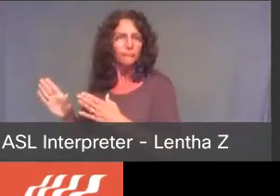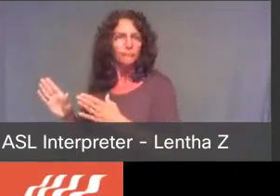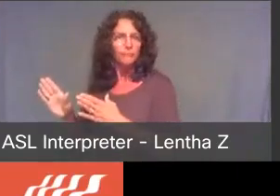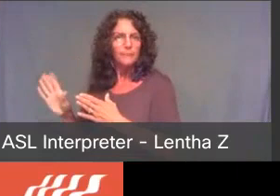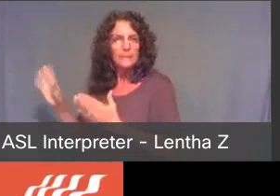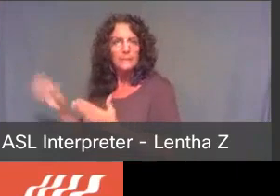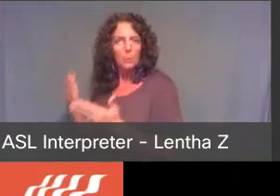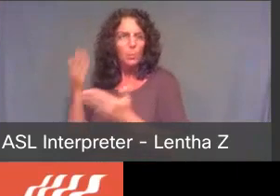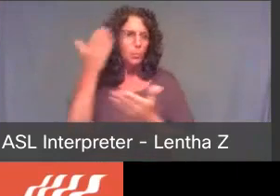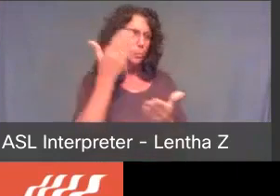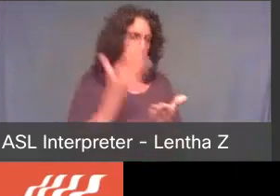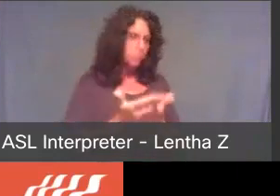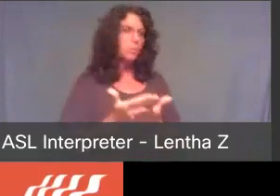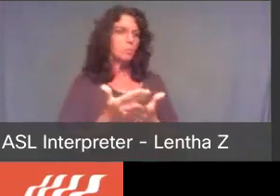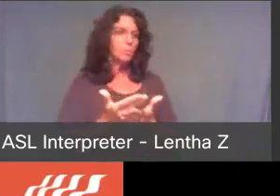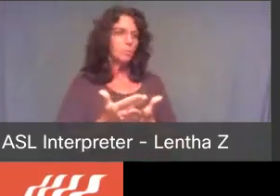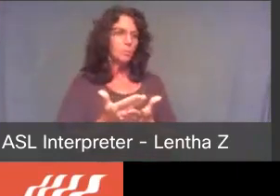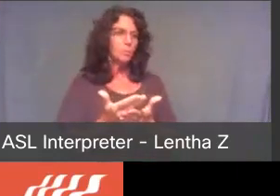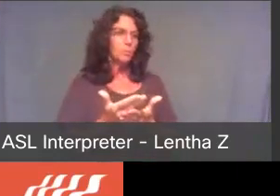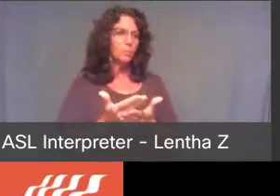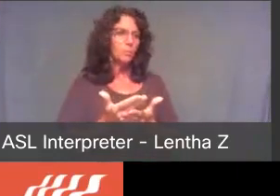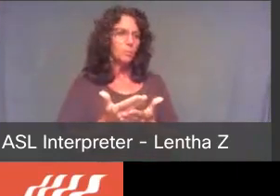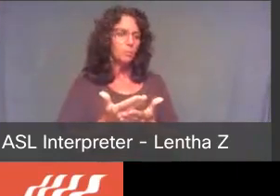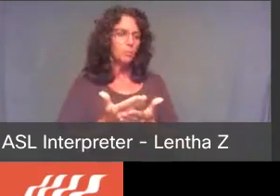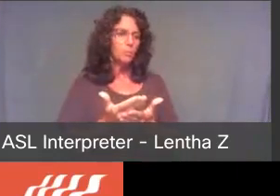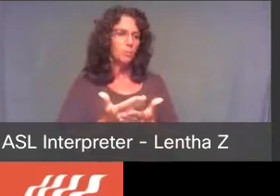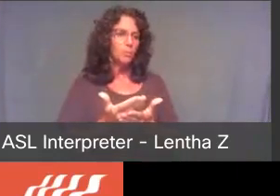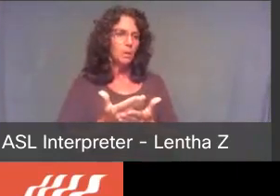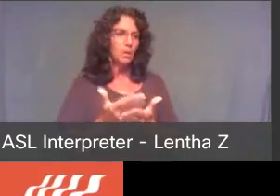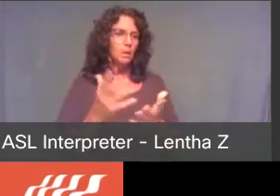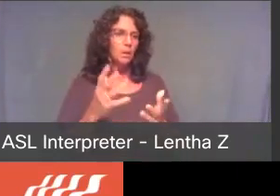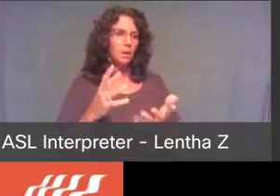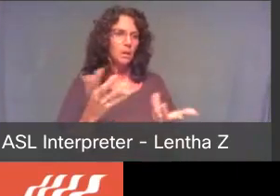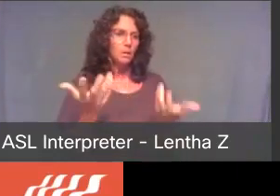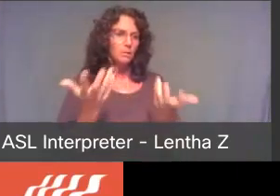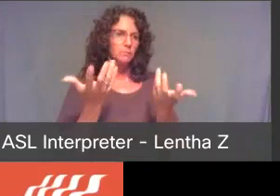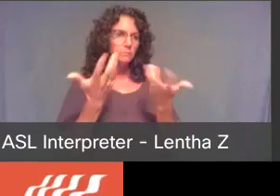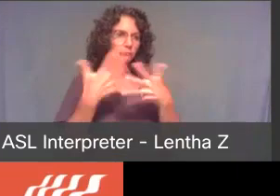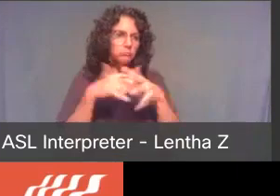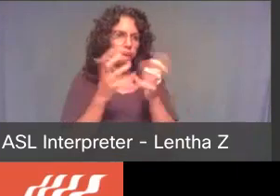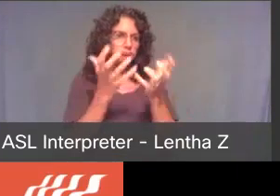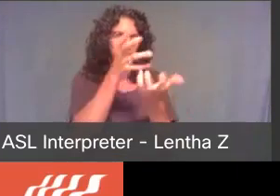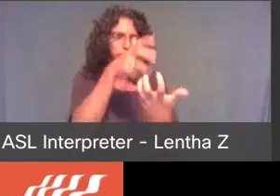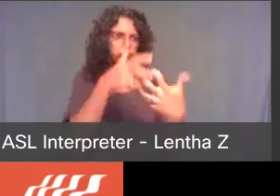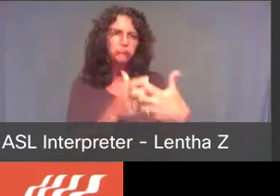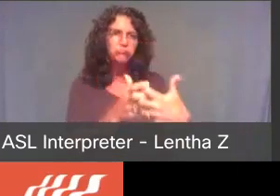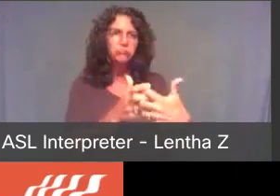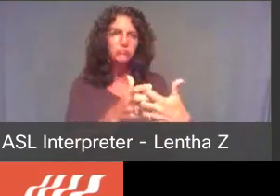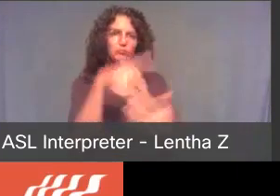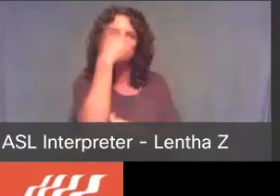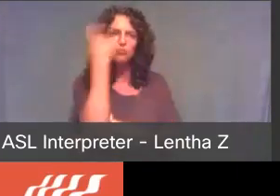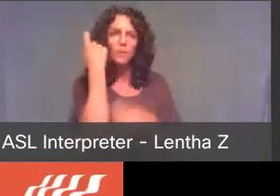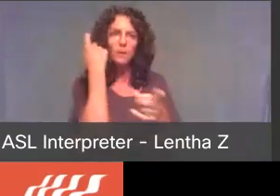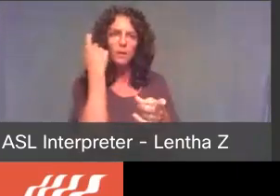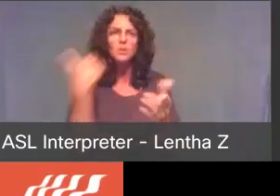Whereas some of the, I call it acculturation stress or acculturation trauma, the trauma of resettling is